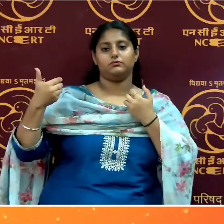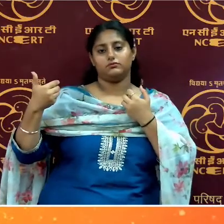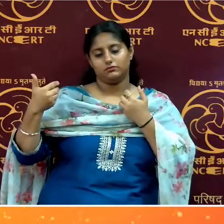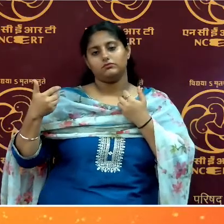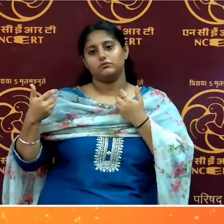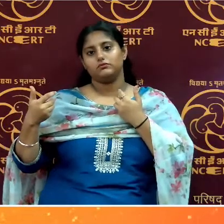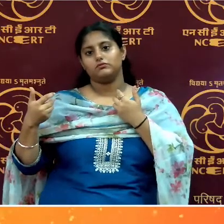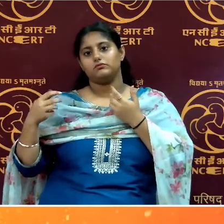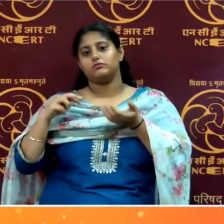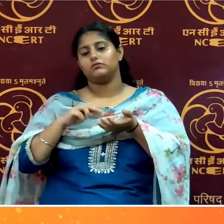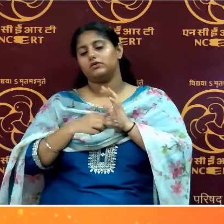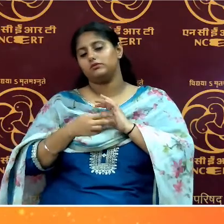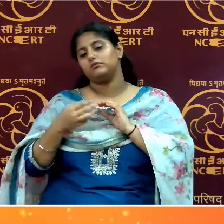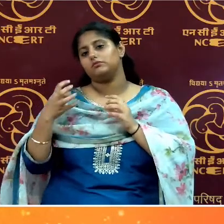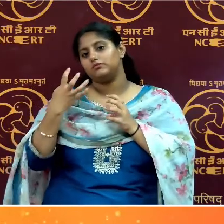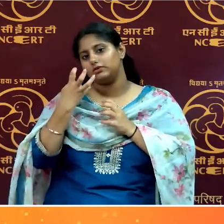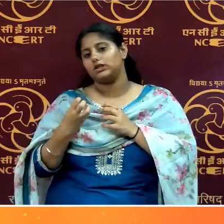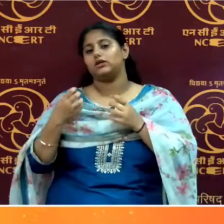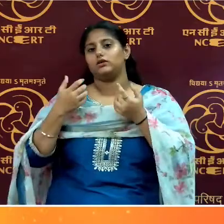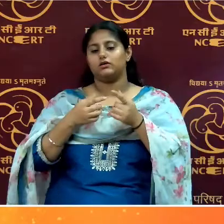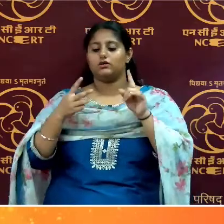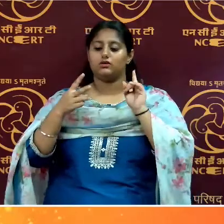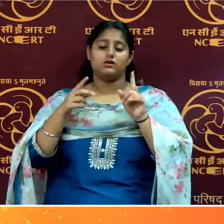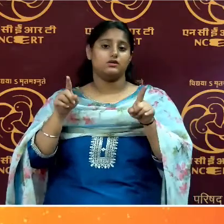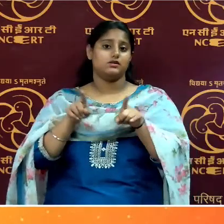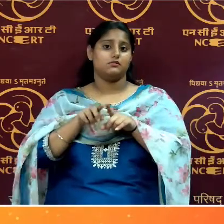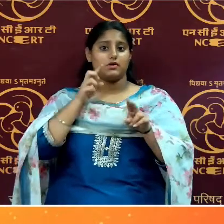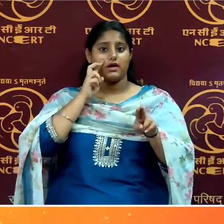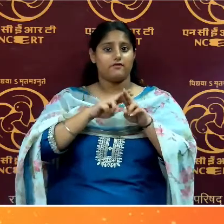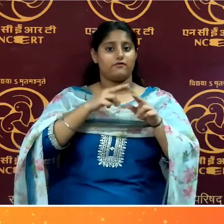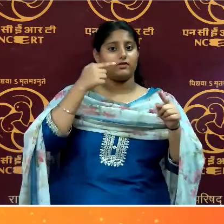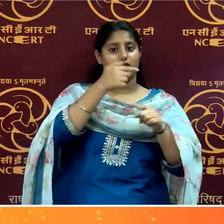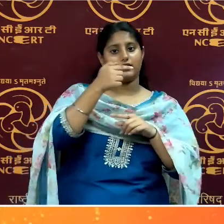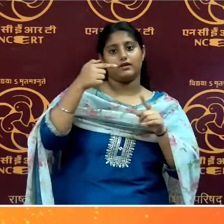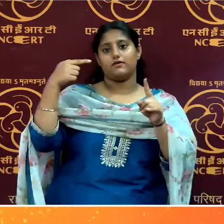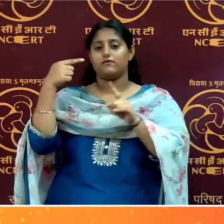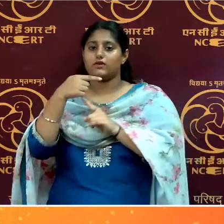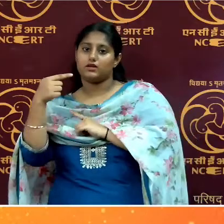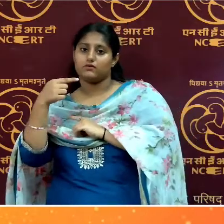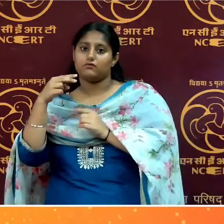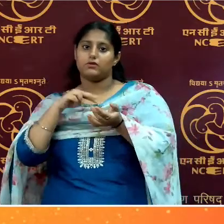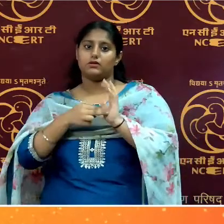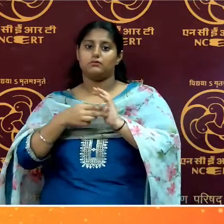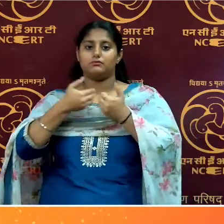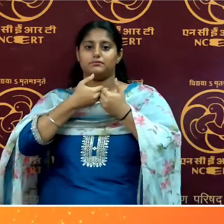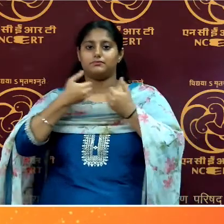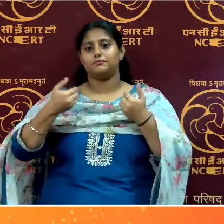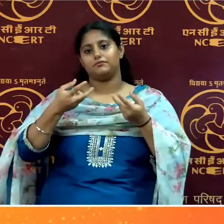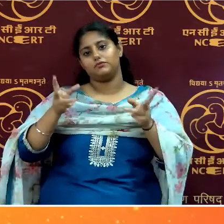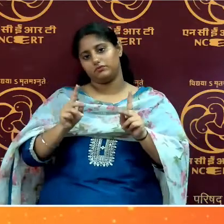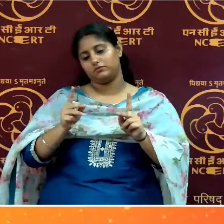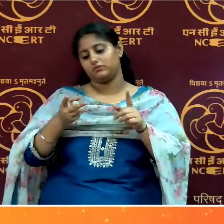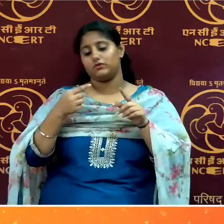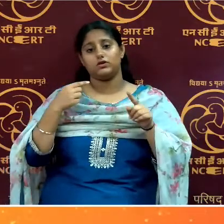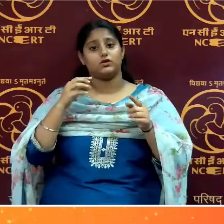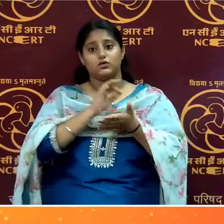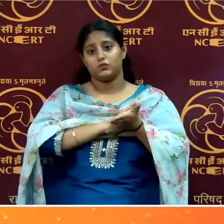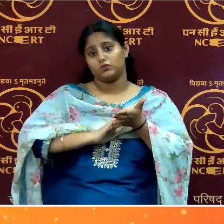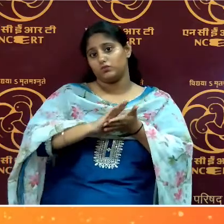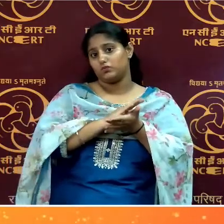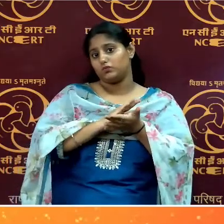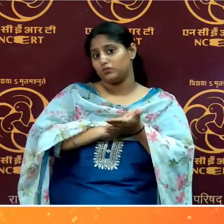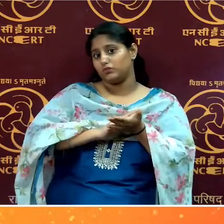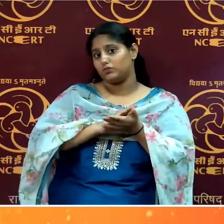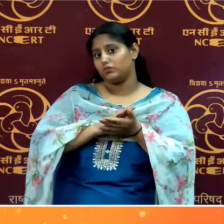place. they are like charges. Same way, negative, Repulsion. repulsion again. No charge, nothing